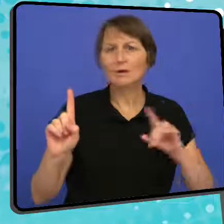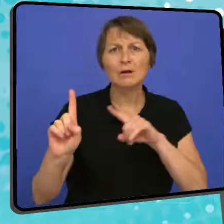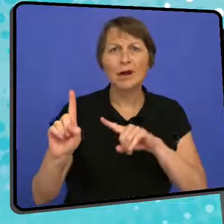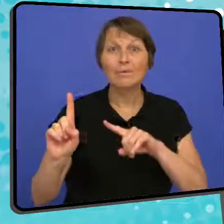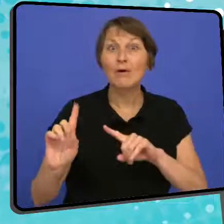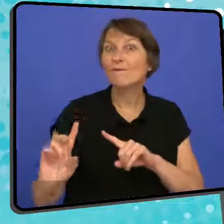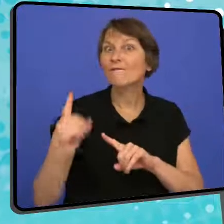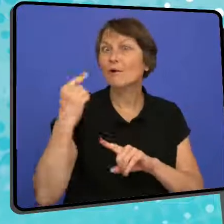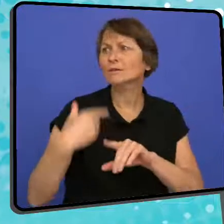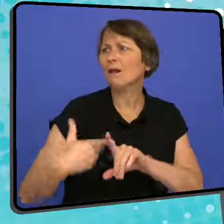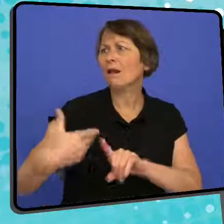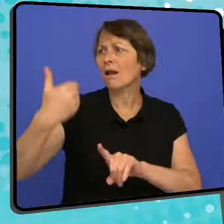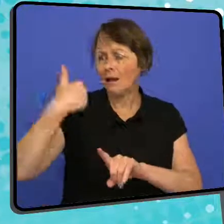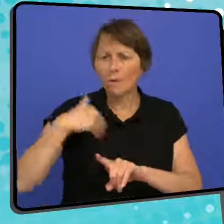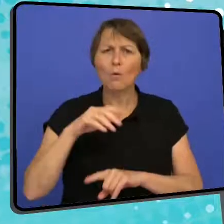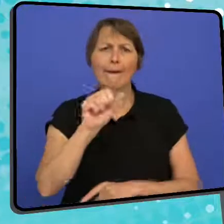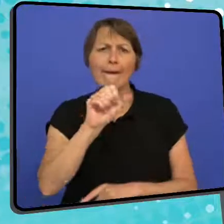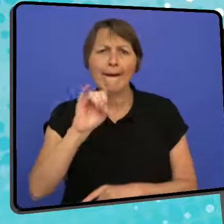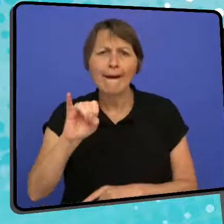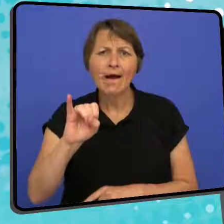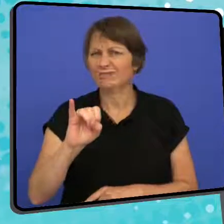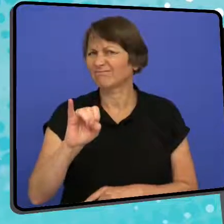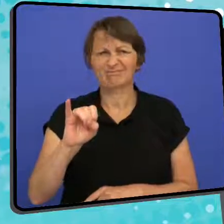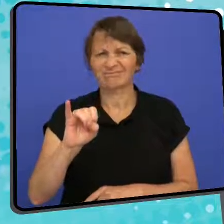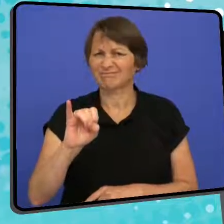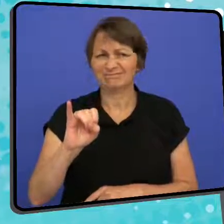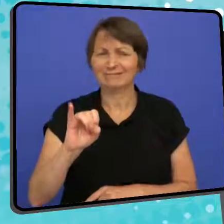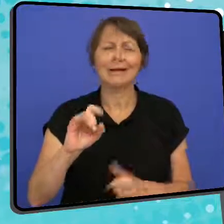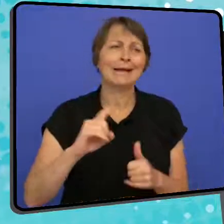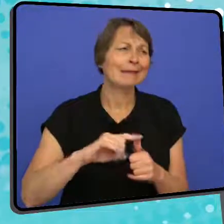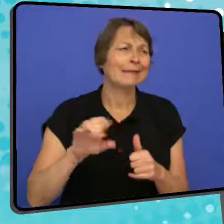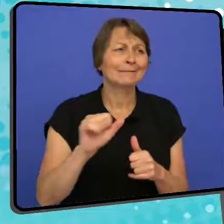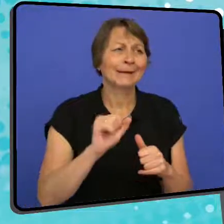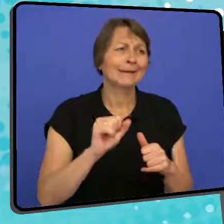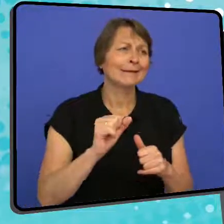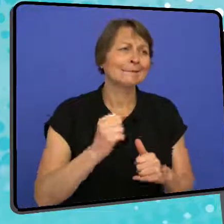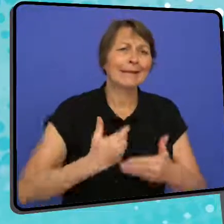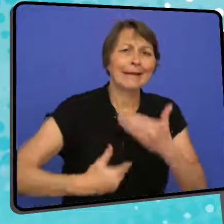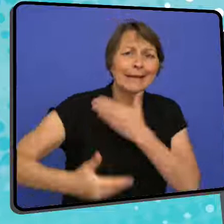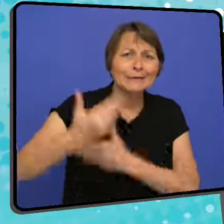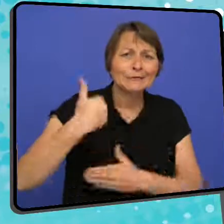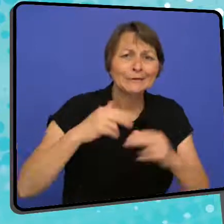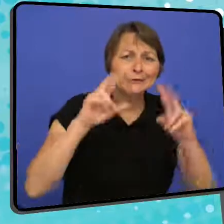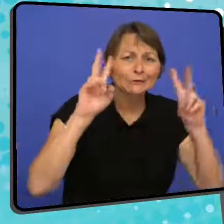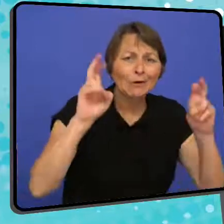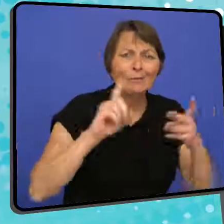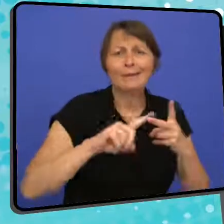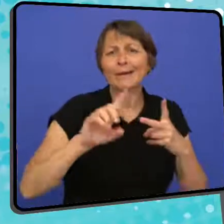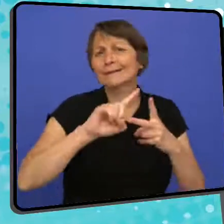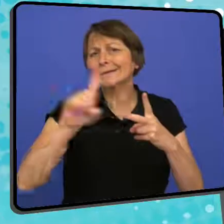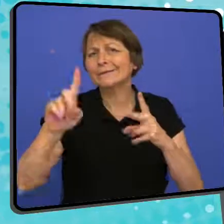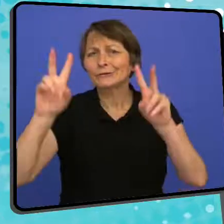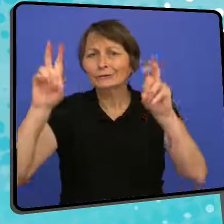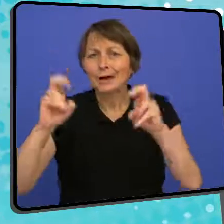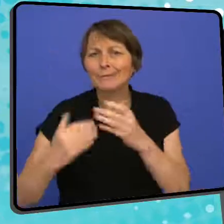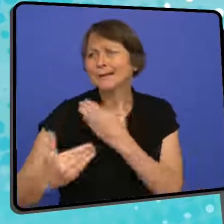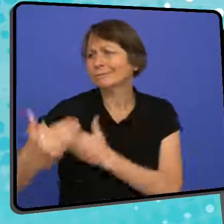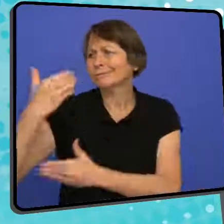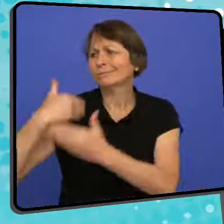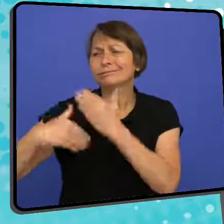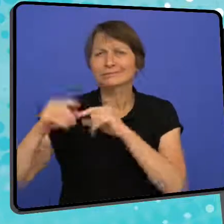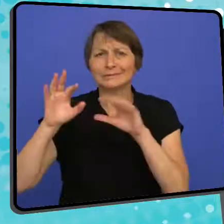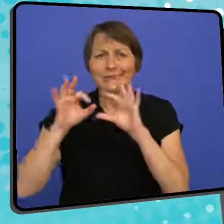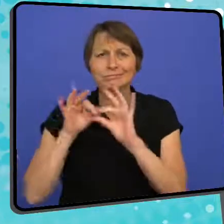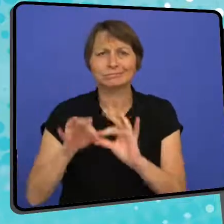journey, it started with history, or we had so many things. So one more question before we move on to